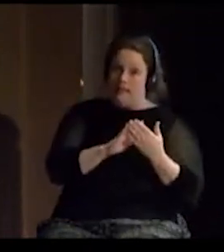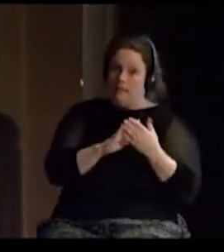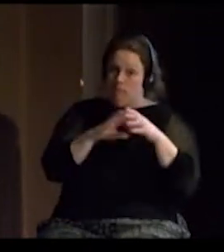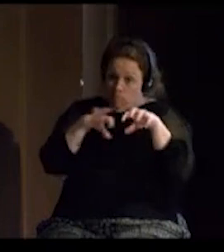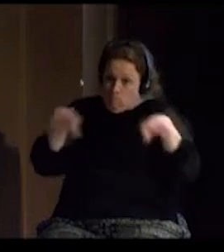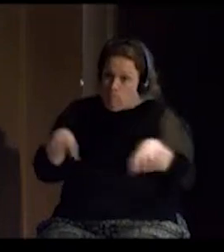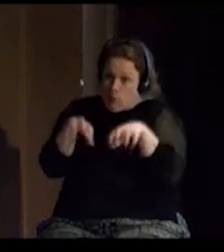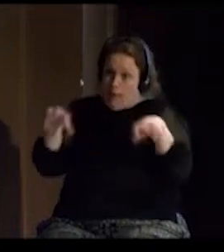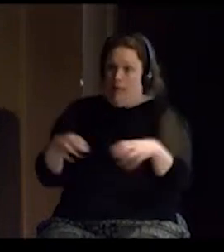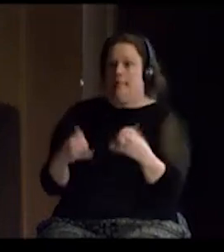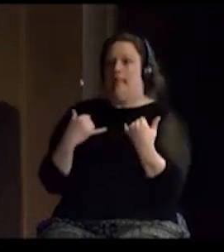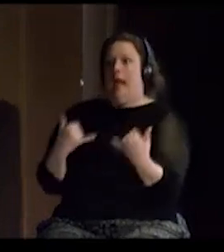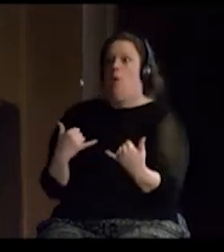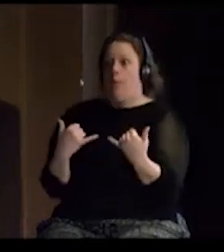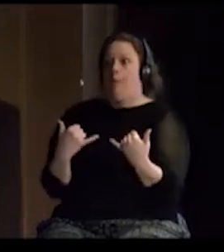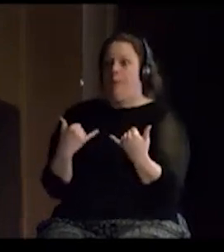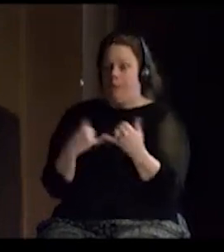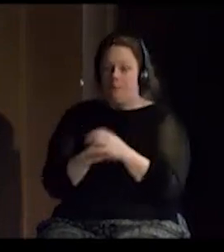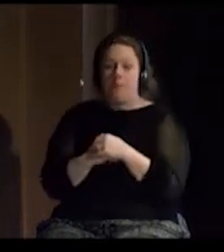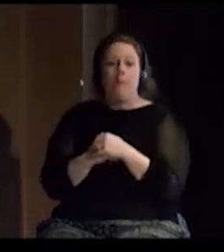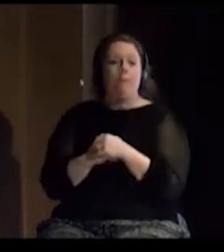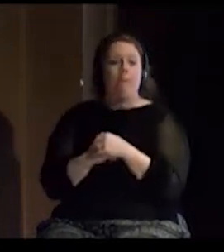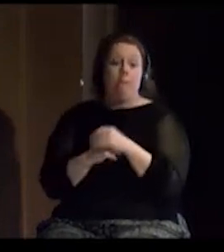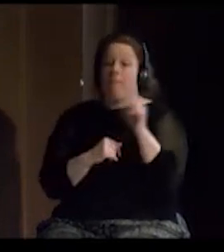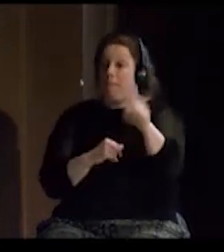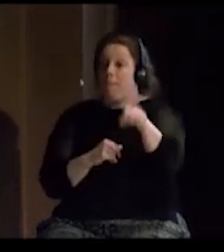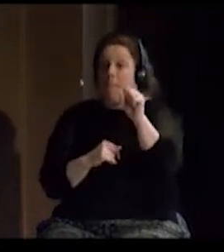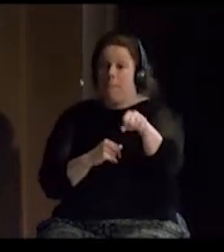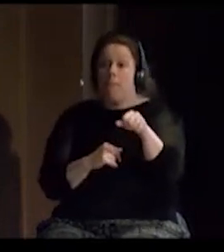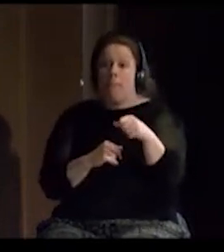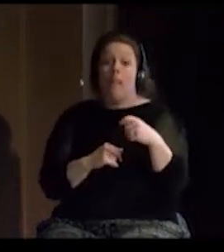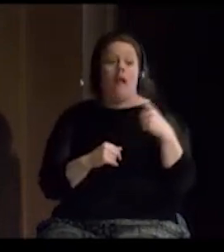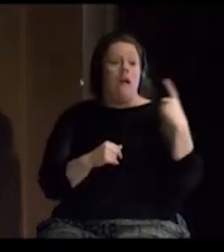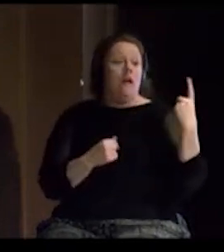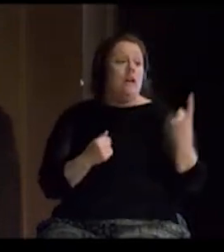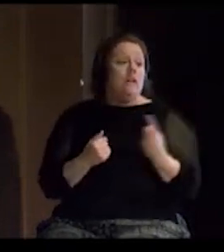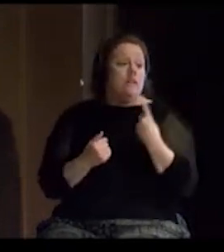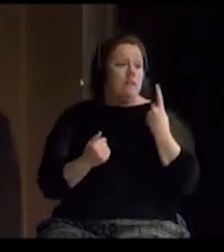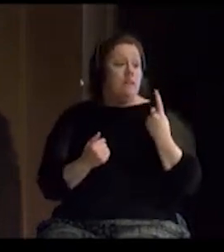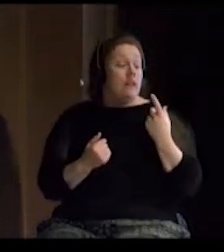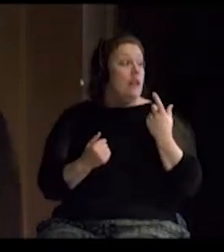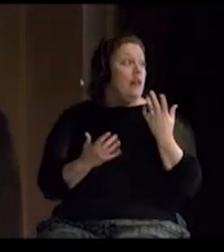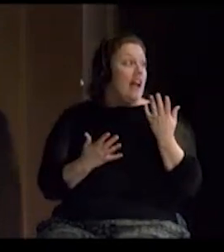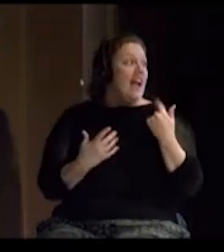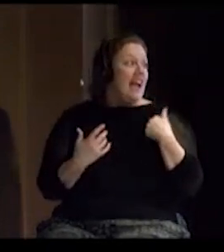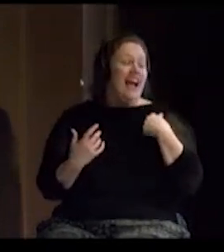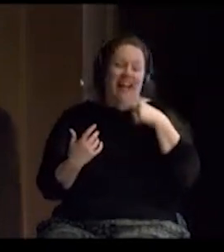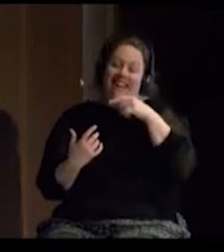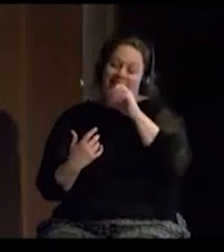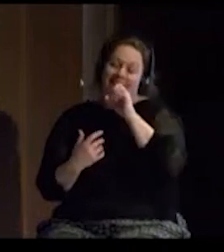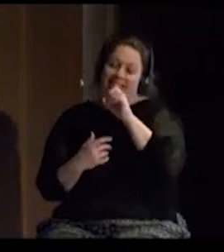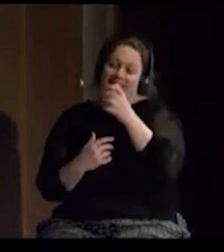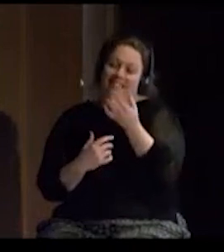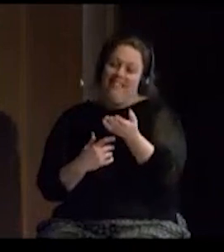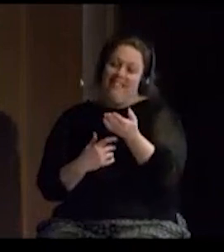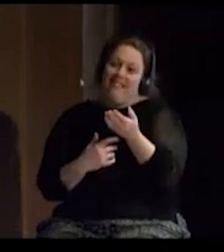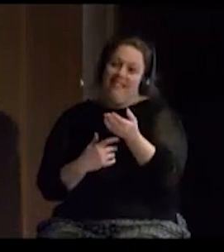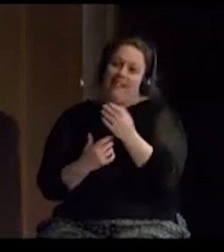undertaking this now. And yeah, this is something that that they